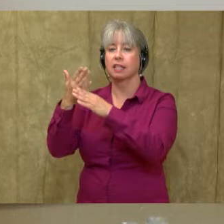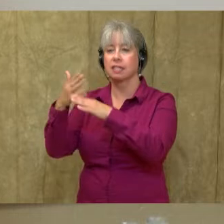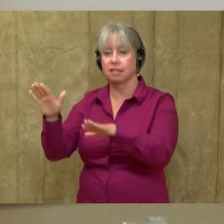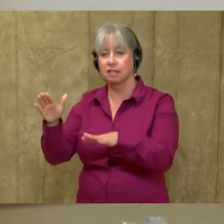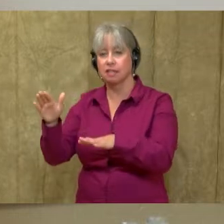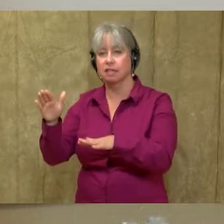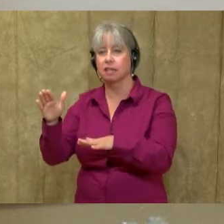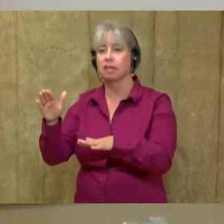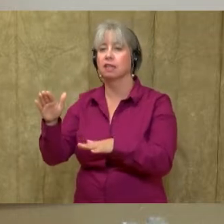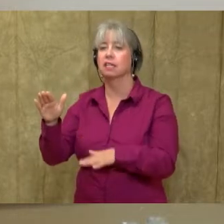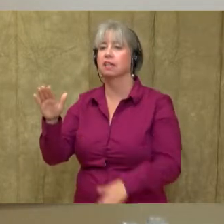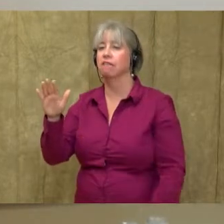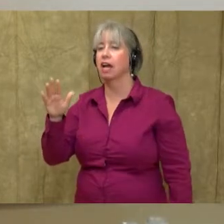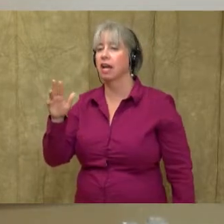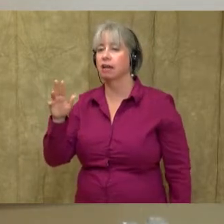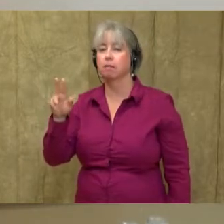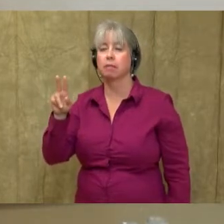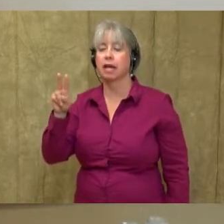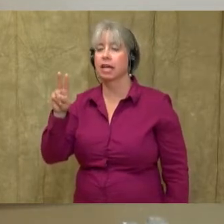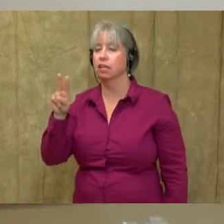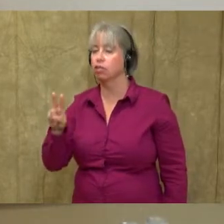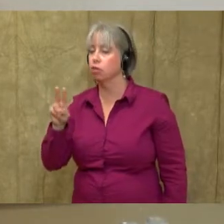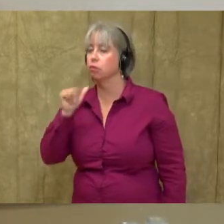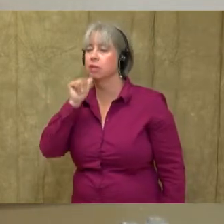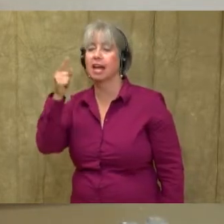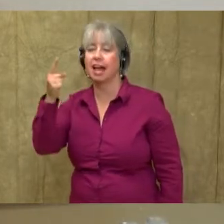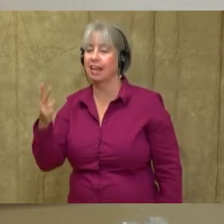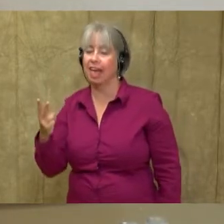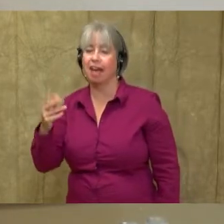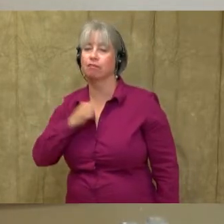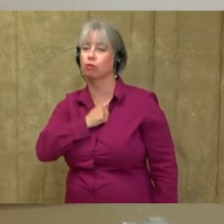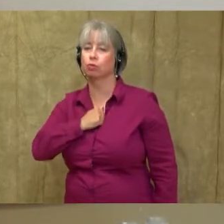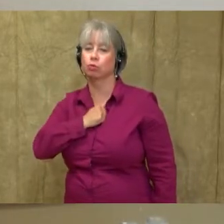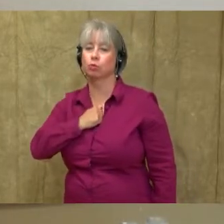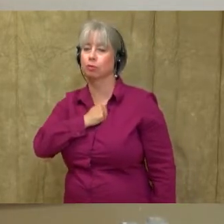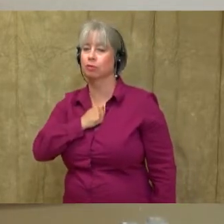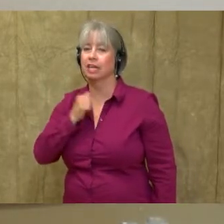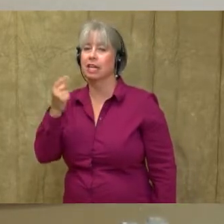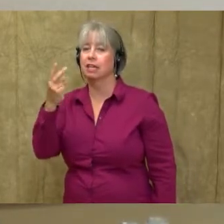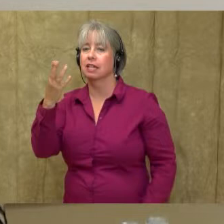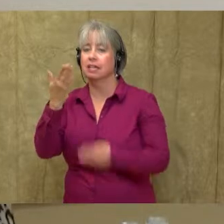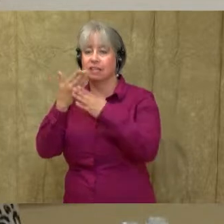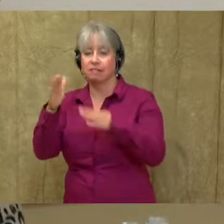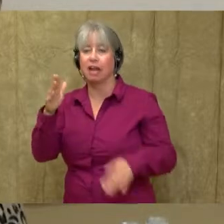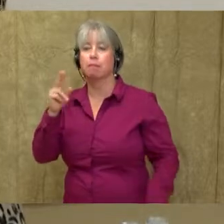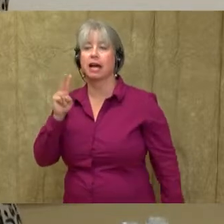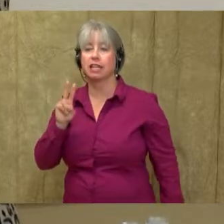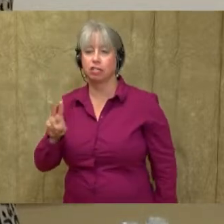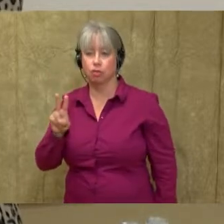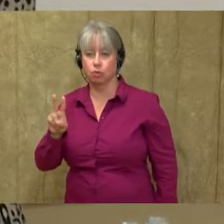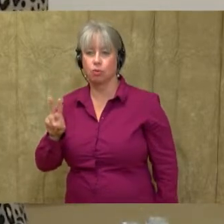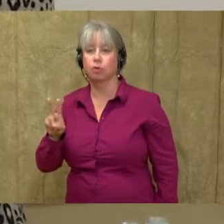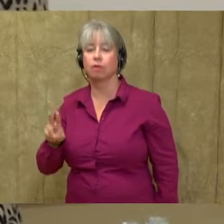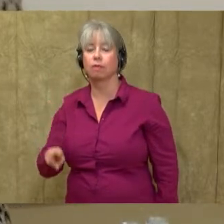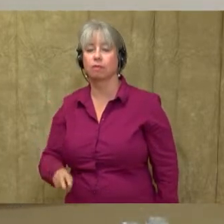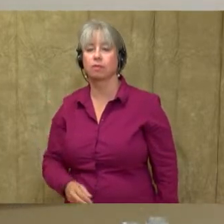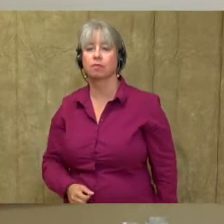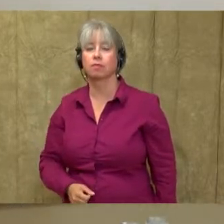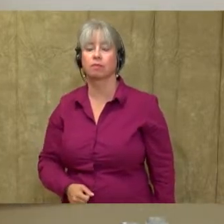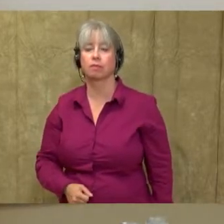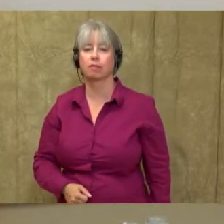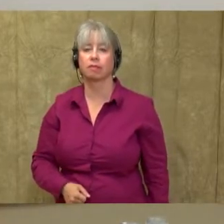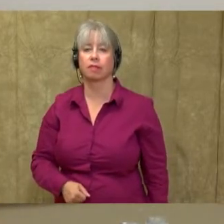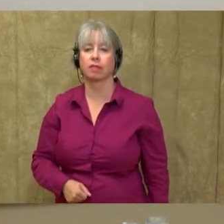or I'm sorry, divide by 2, not 1/2. I have to multiply by 1/2, divide by 2, then I could say, and on my screen